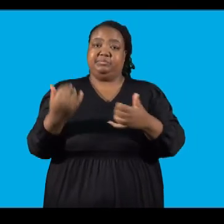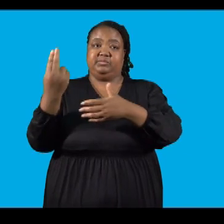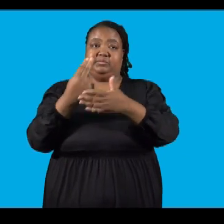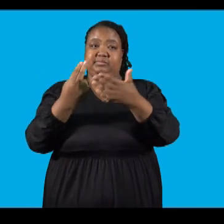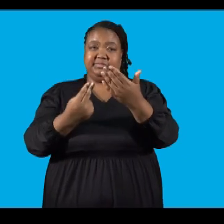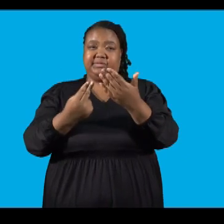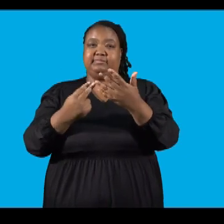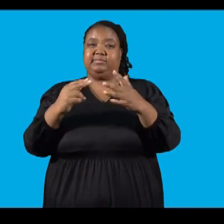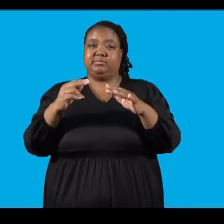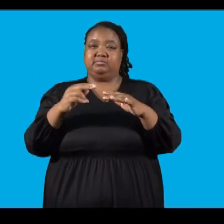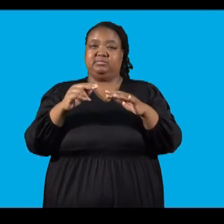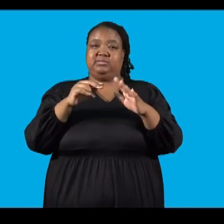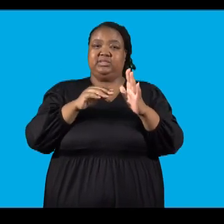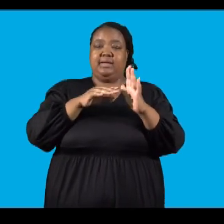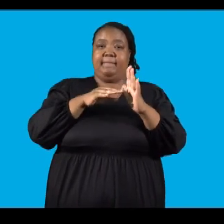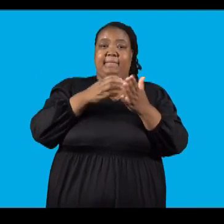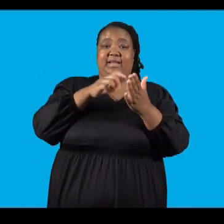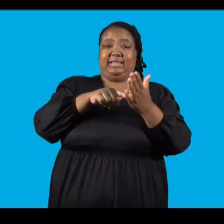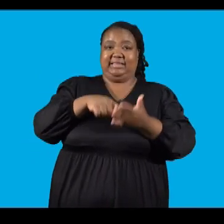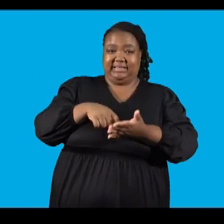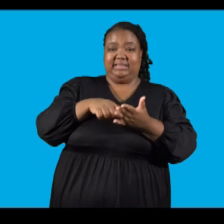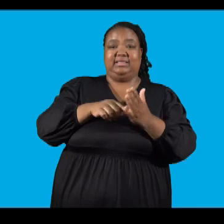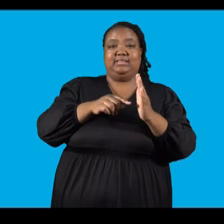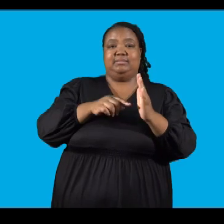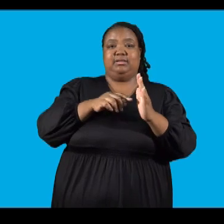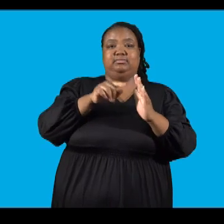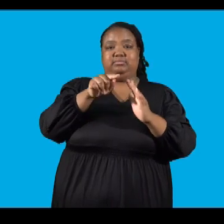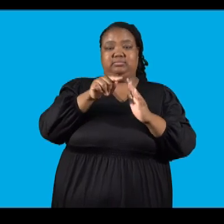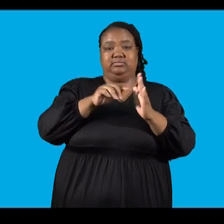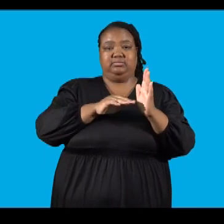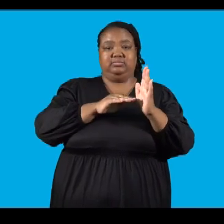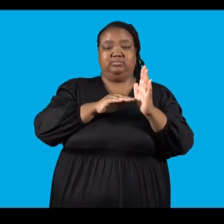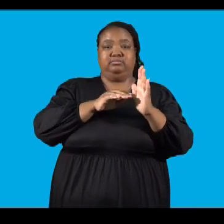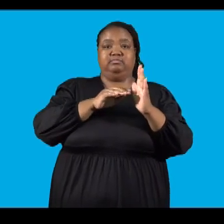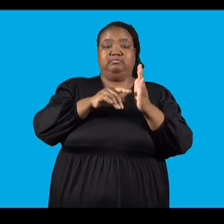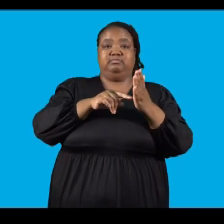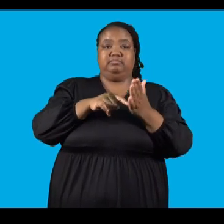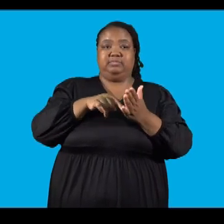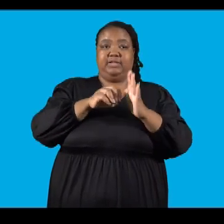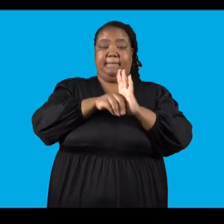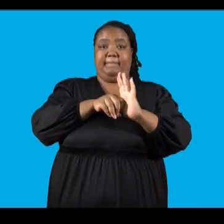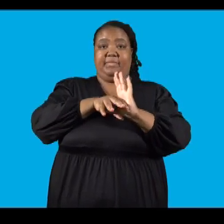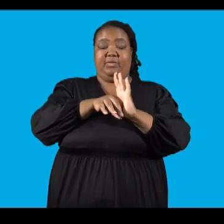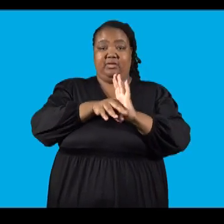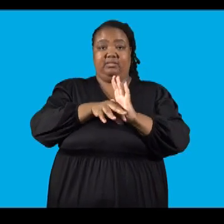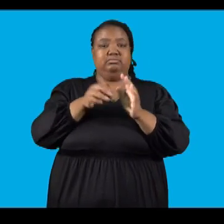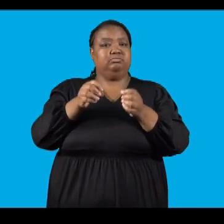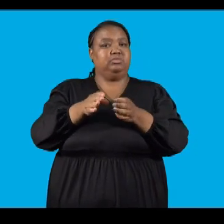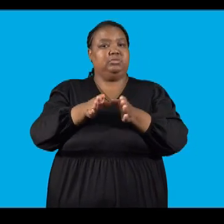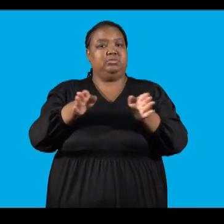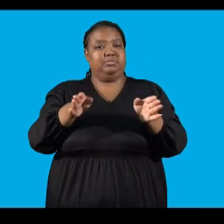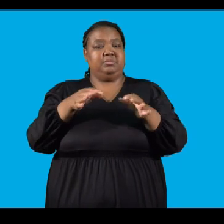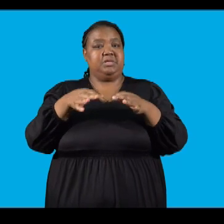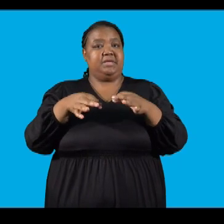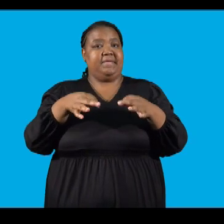clearly labeled King demand curve, explanation of the different elasticities in a King demand curve,